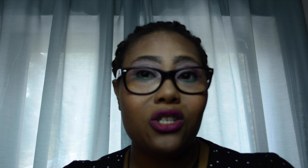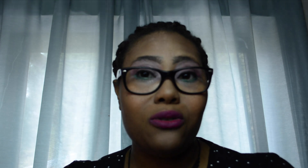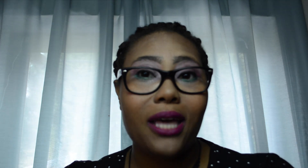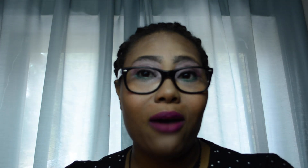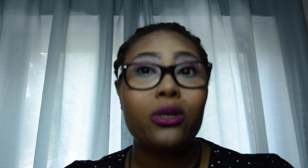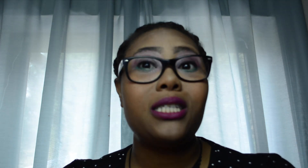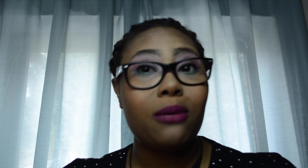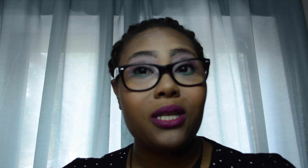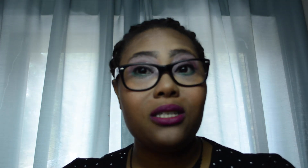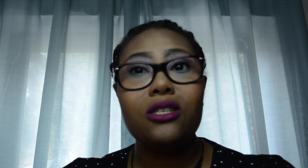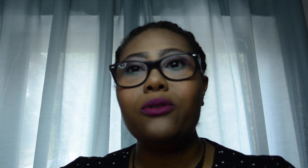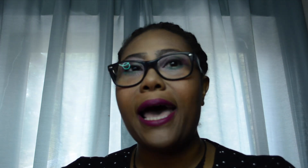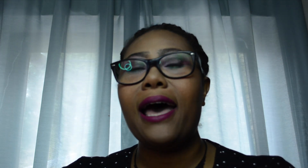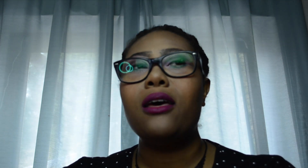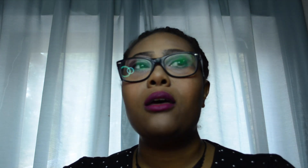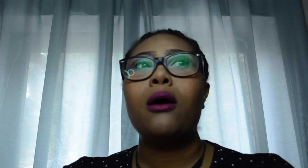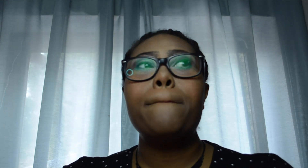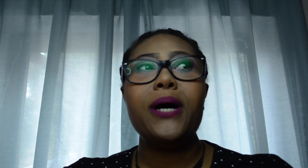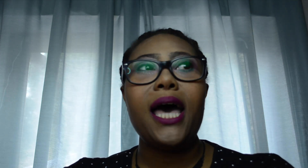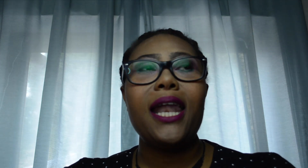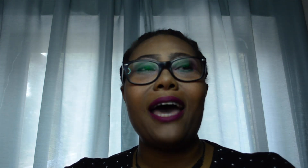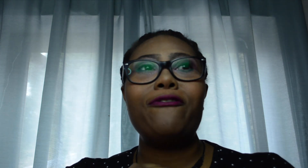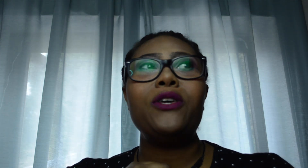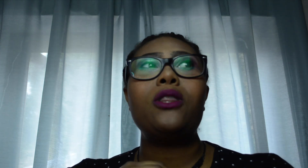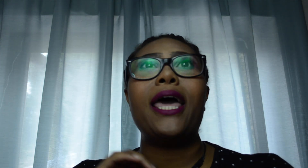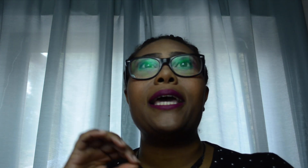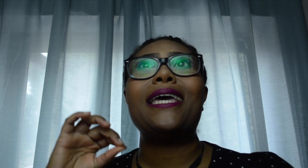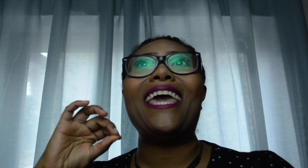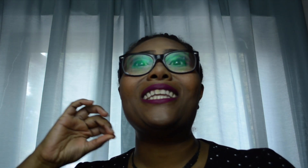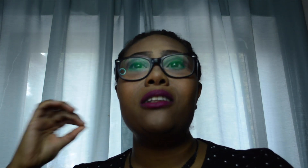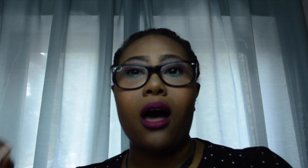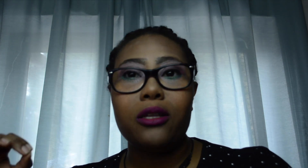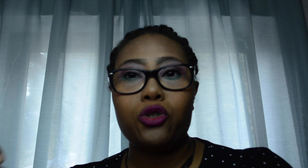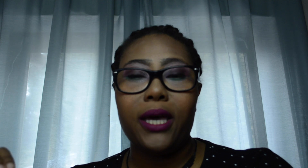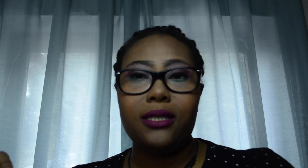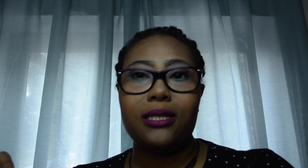inclined to do that. We're tempted to do that. But I feel like